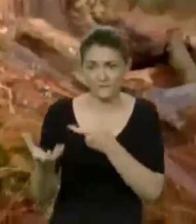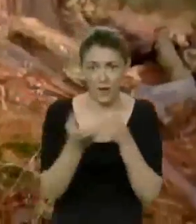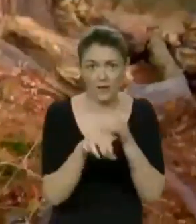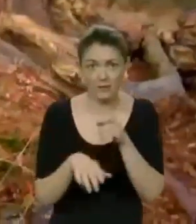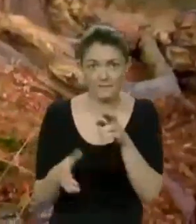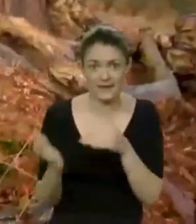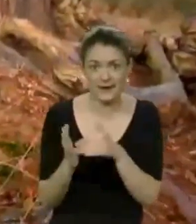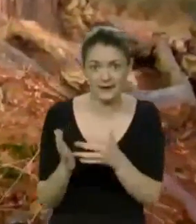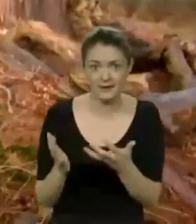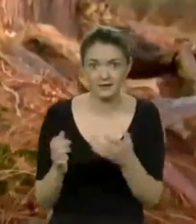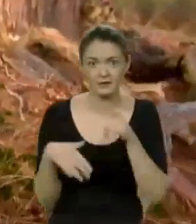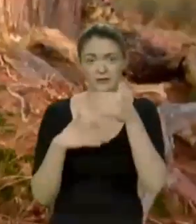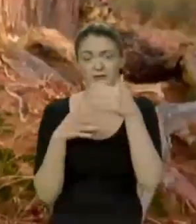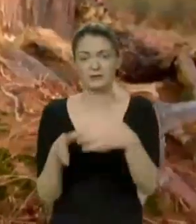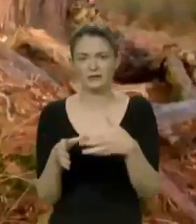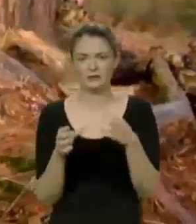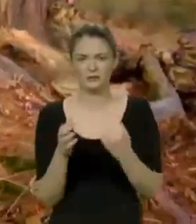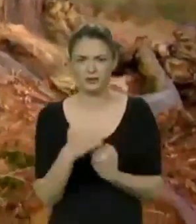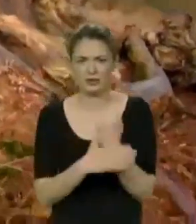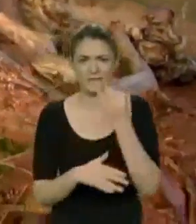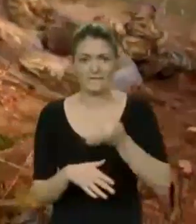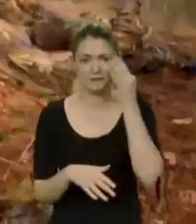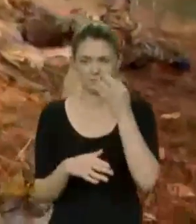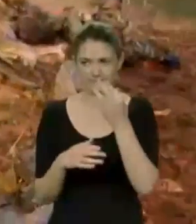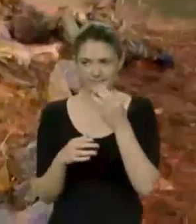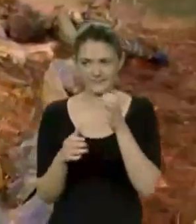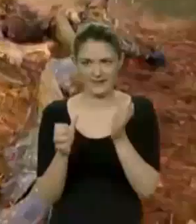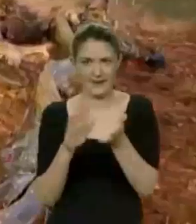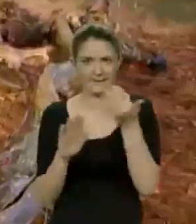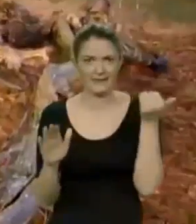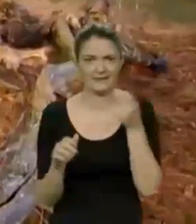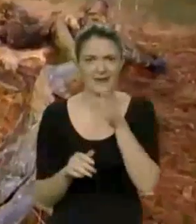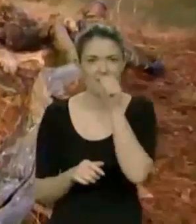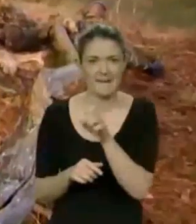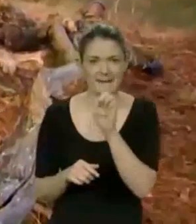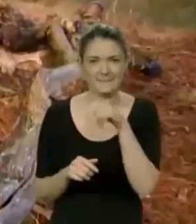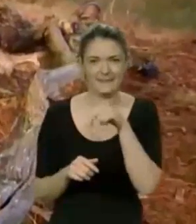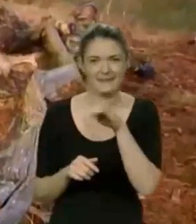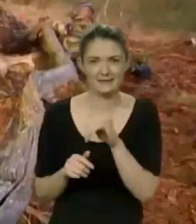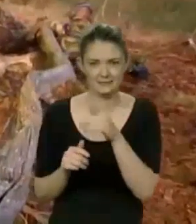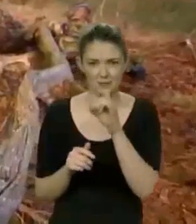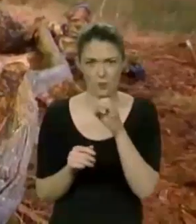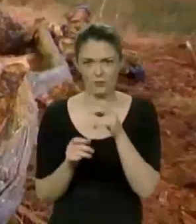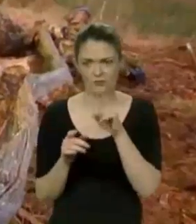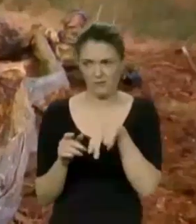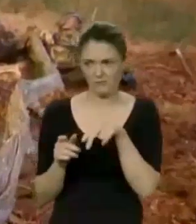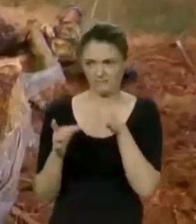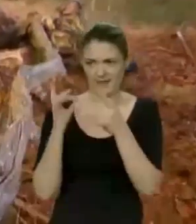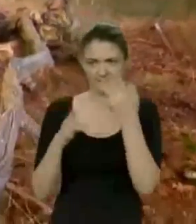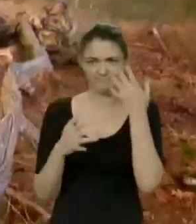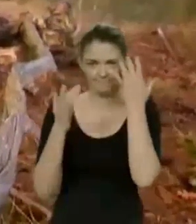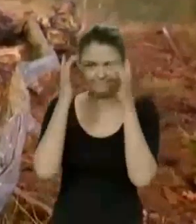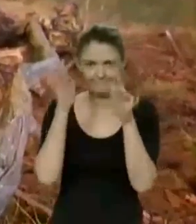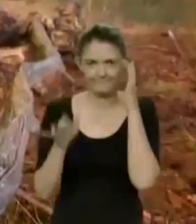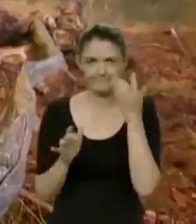section have successfully found and eliminated the enemy. But Kyo makes an uncharacteristic error. Yo, cover him. Duffy, check the